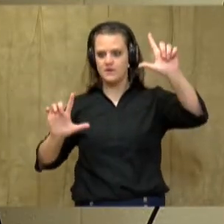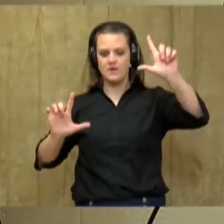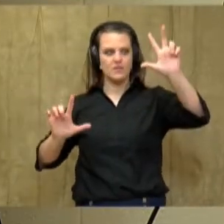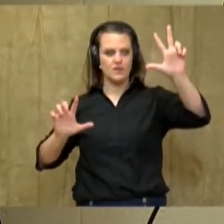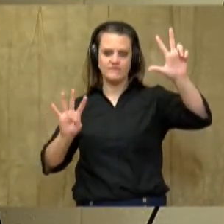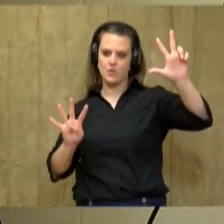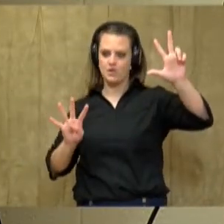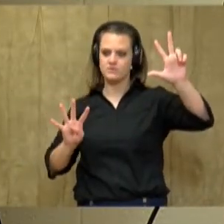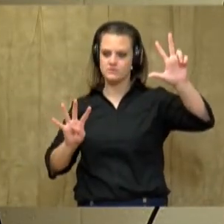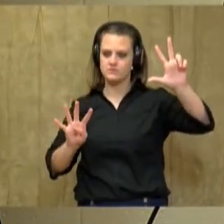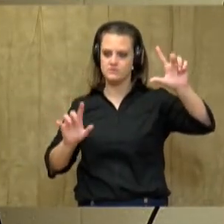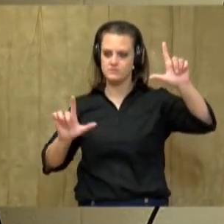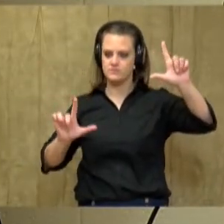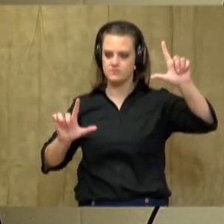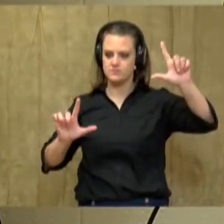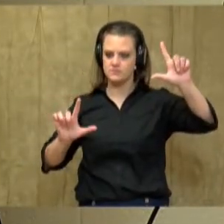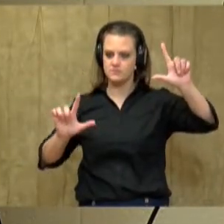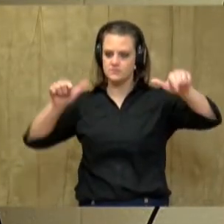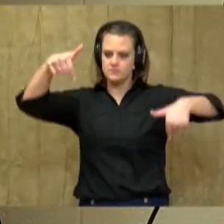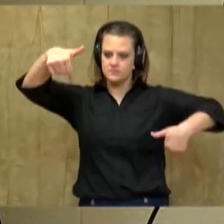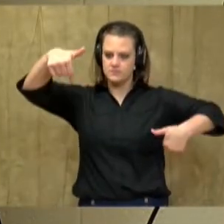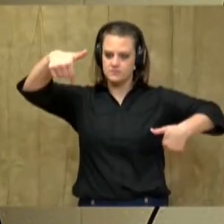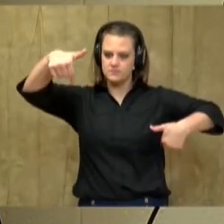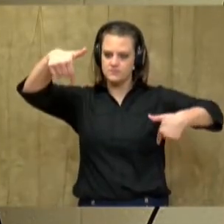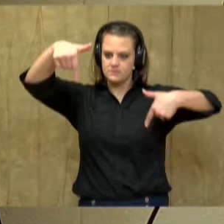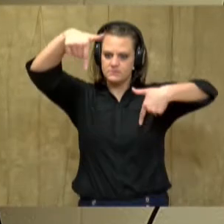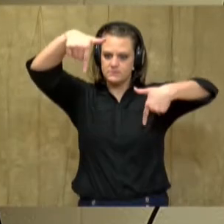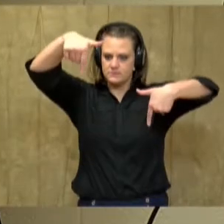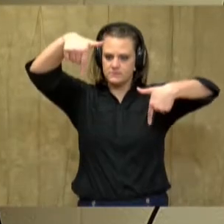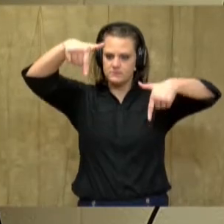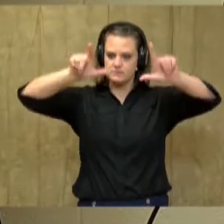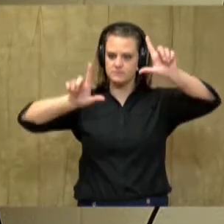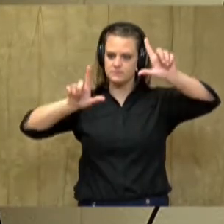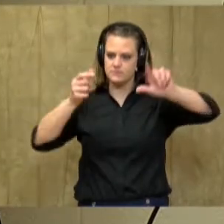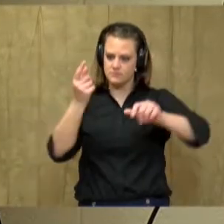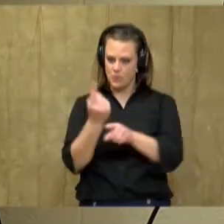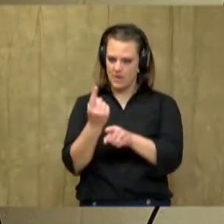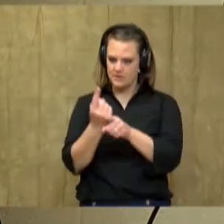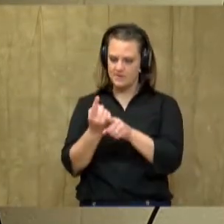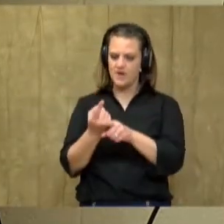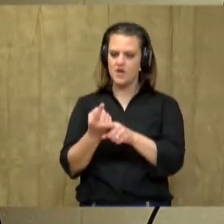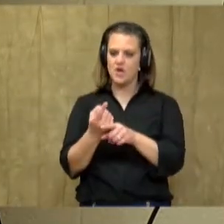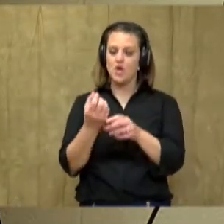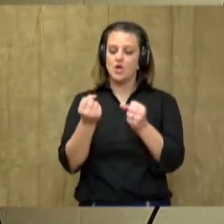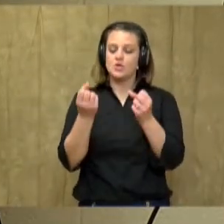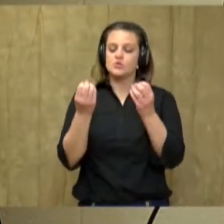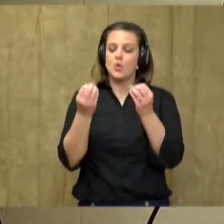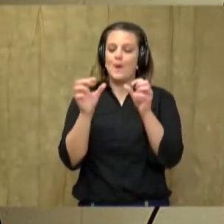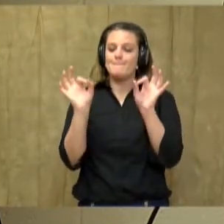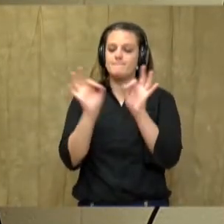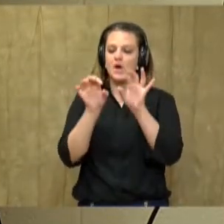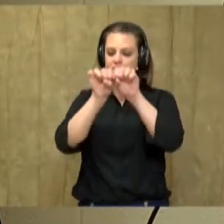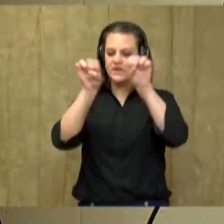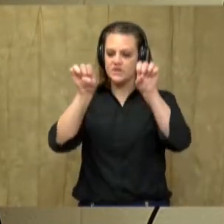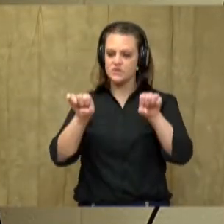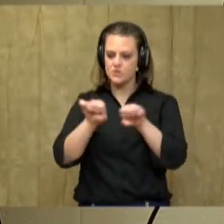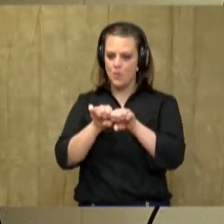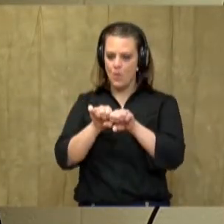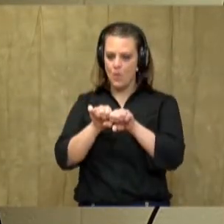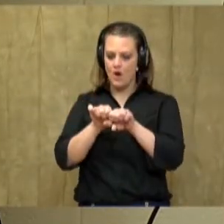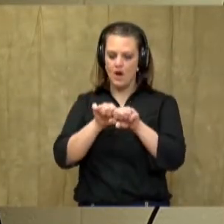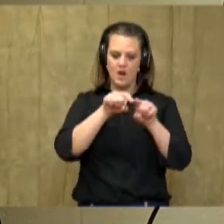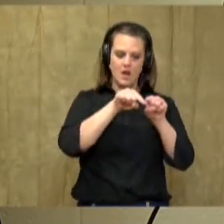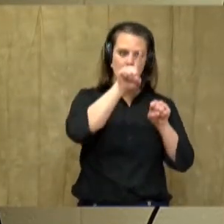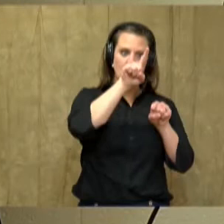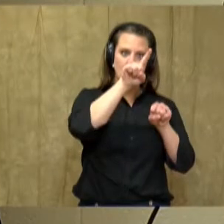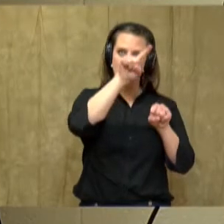angles. And in order for a square to be a square, it's going to have 4 equal sides. They're all